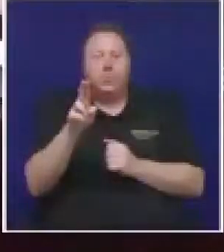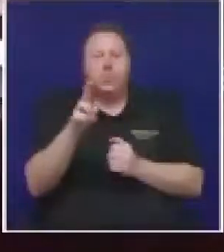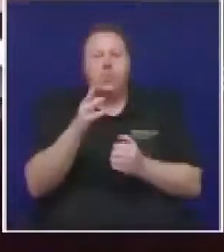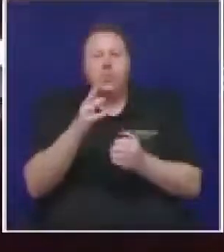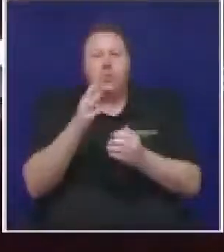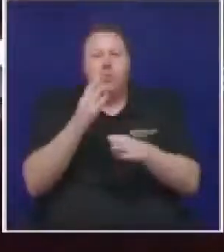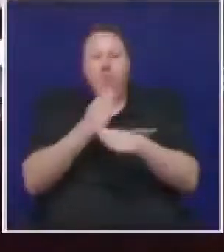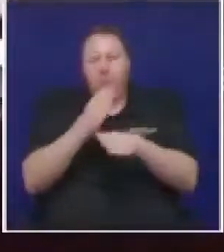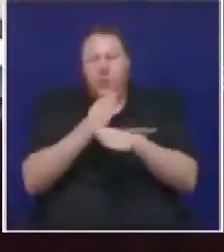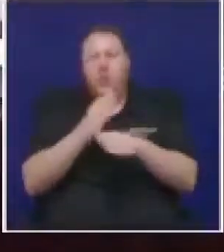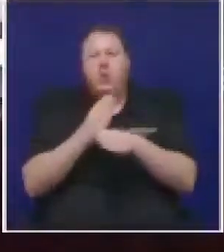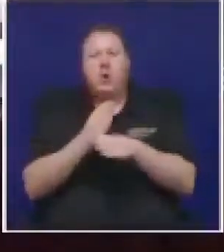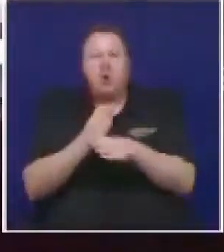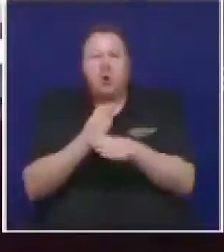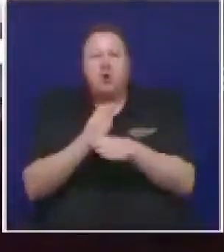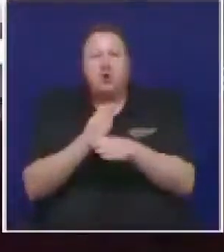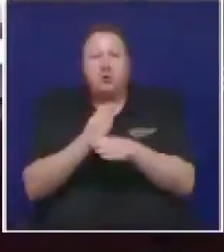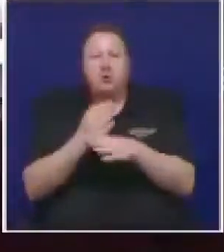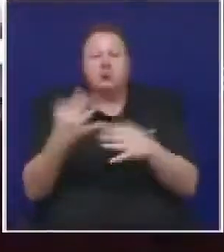working.